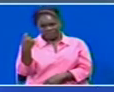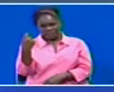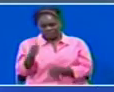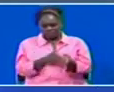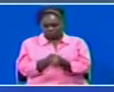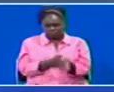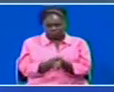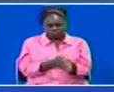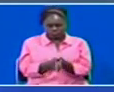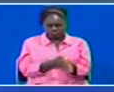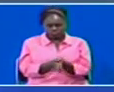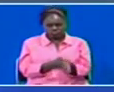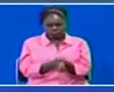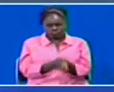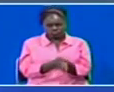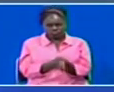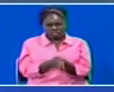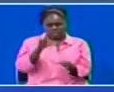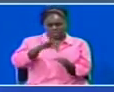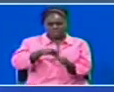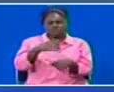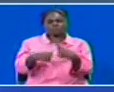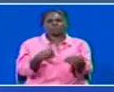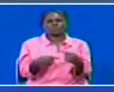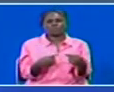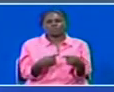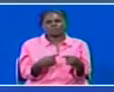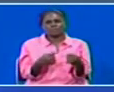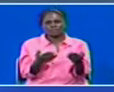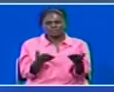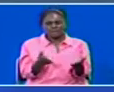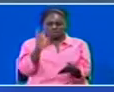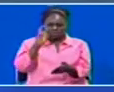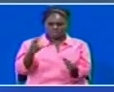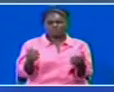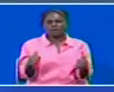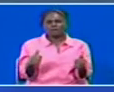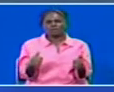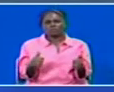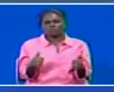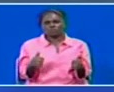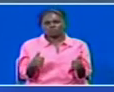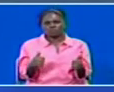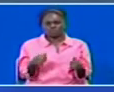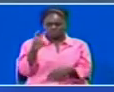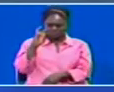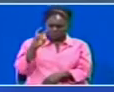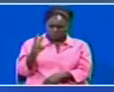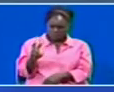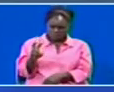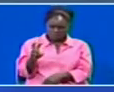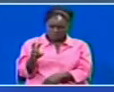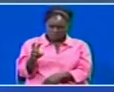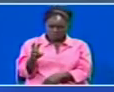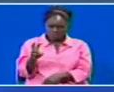excited about the electoral process. Uh-huh. And so far, we've not really seen voter apathy. You know, when you look at turnouts, whether it